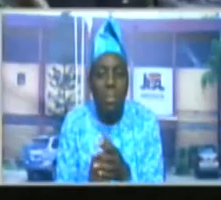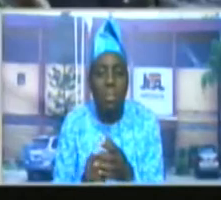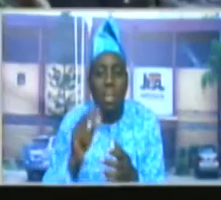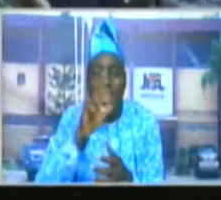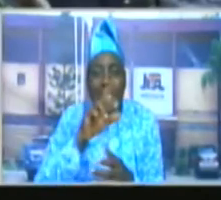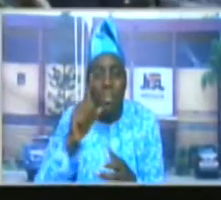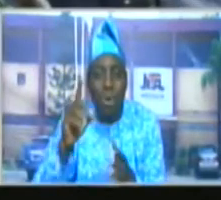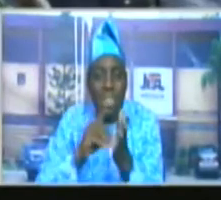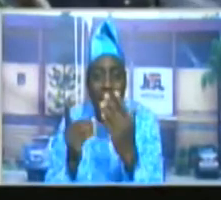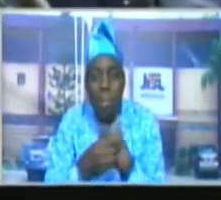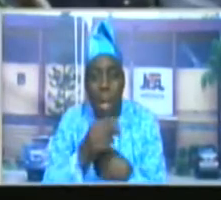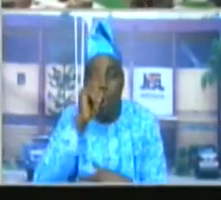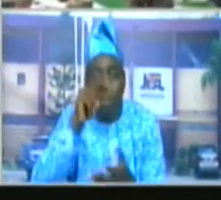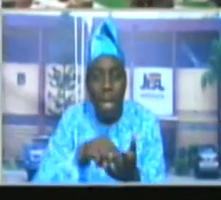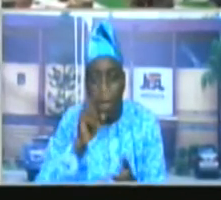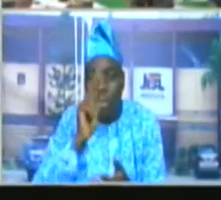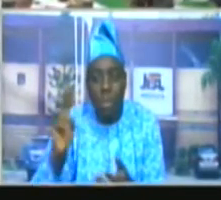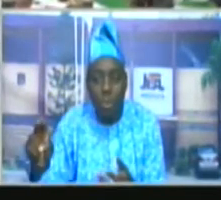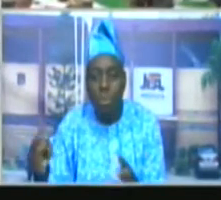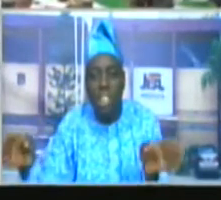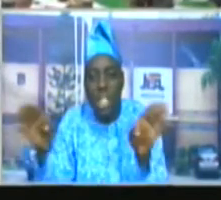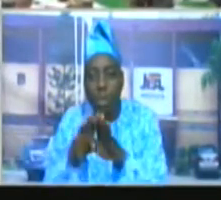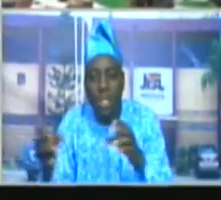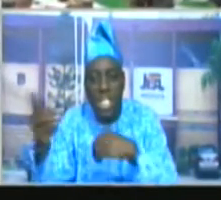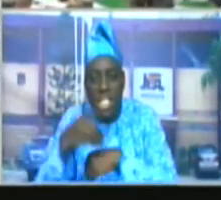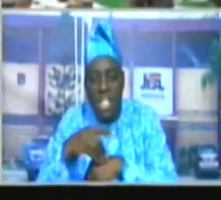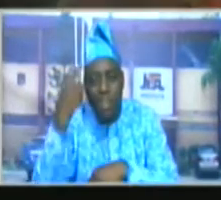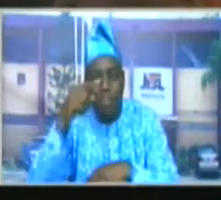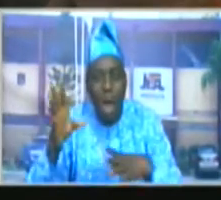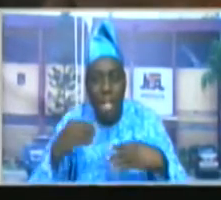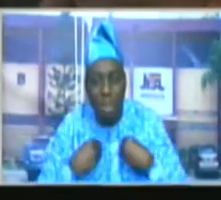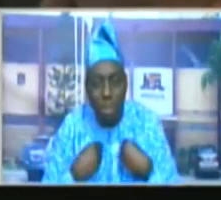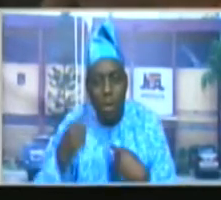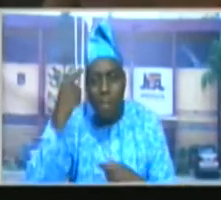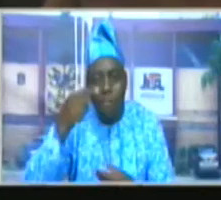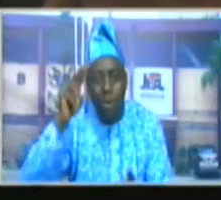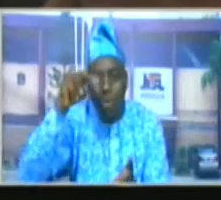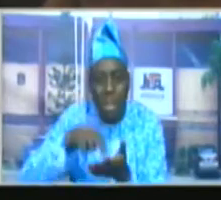December 2022 is the closing date for admissions for the